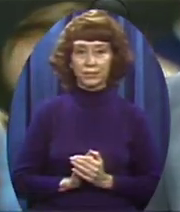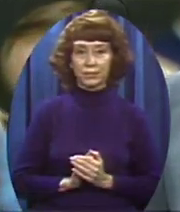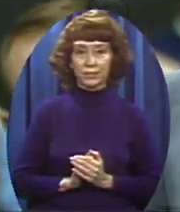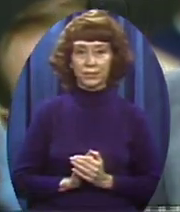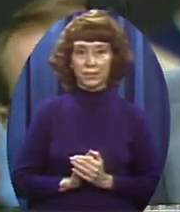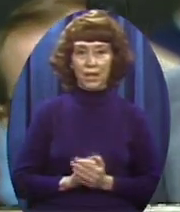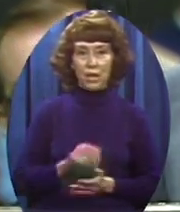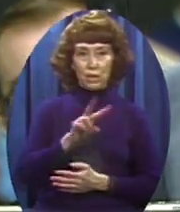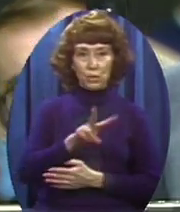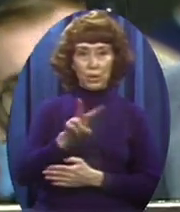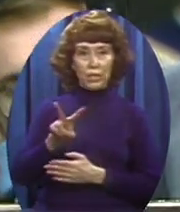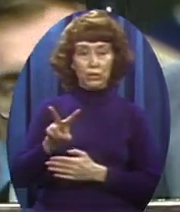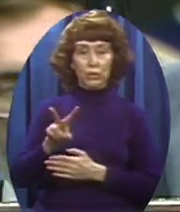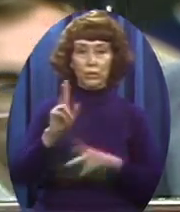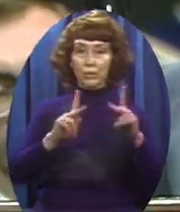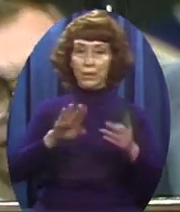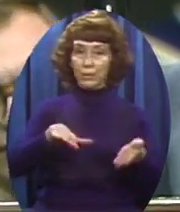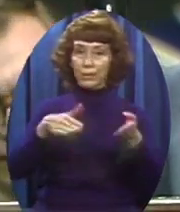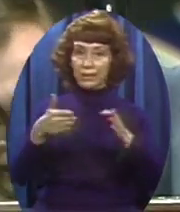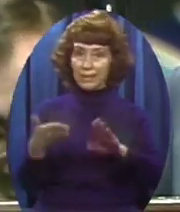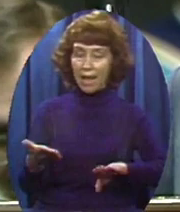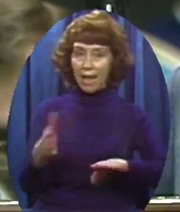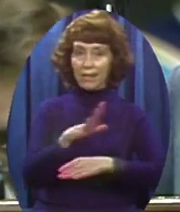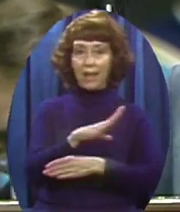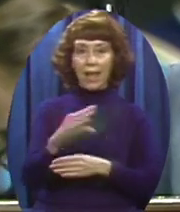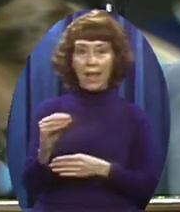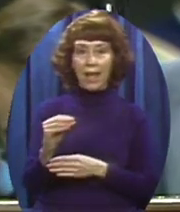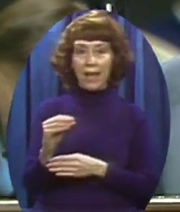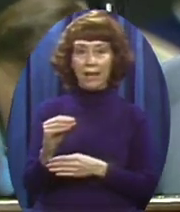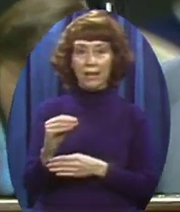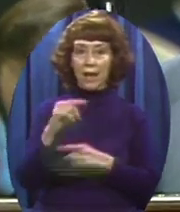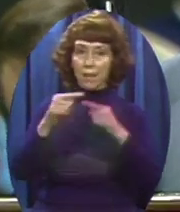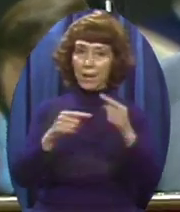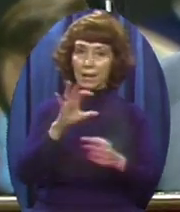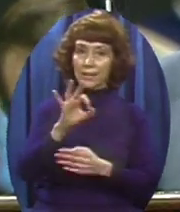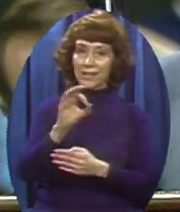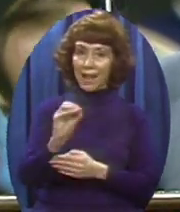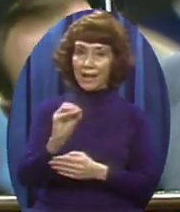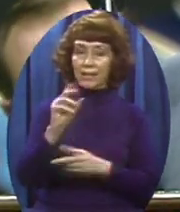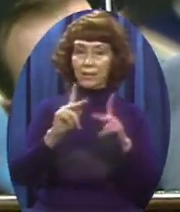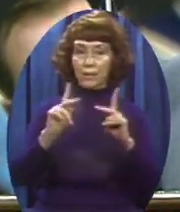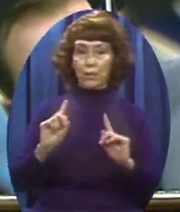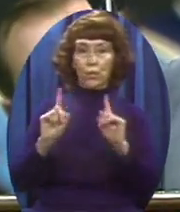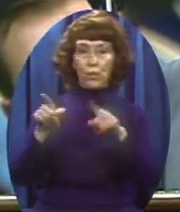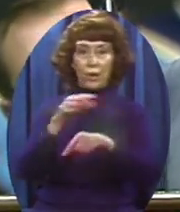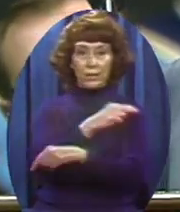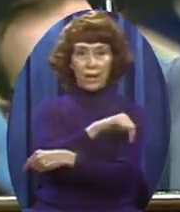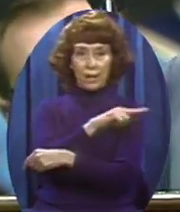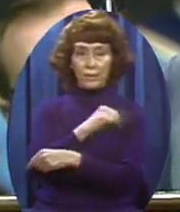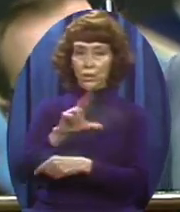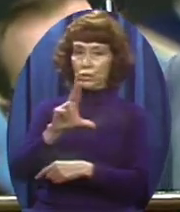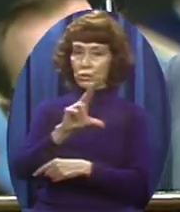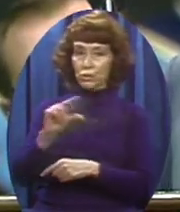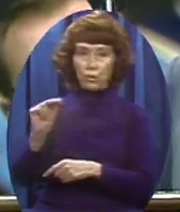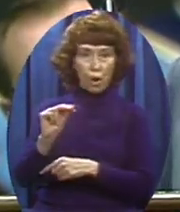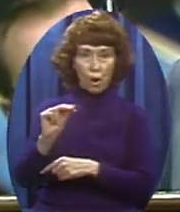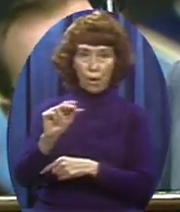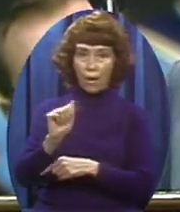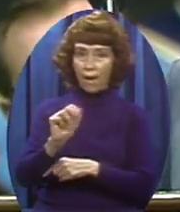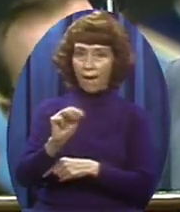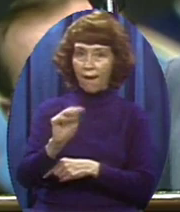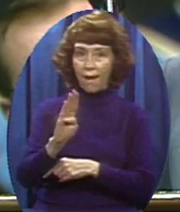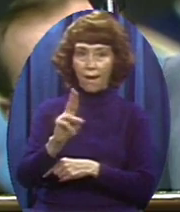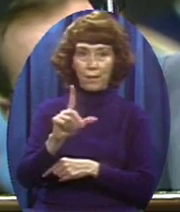There were 22 lives lost. 90-some had to go to the hospital. There were no ambulances. There were no